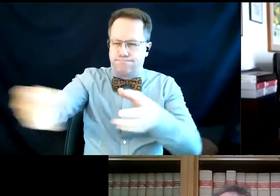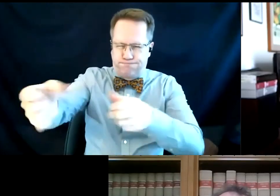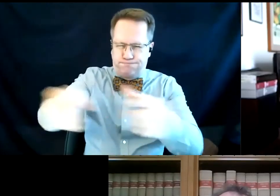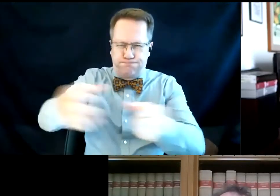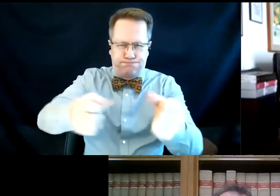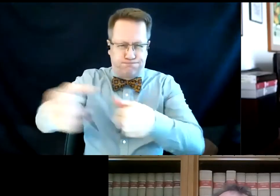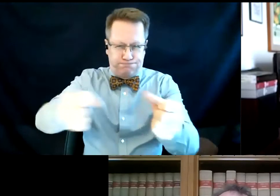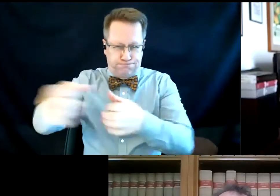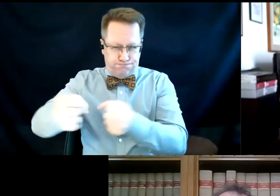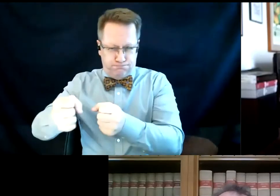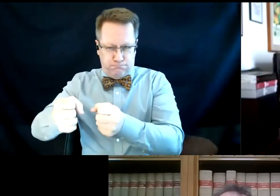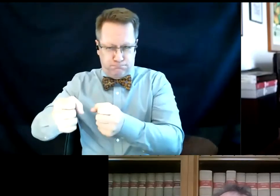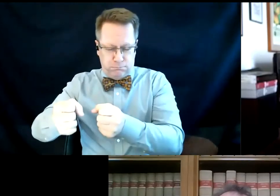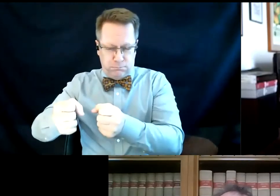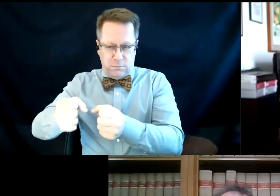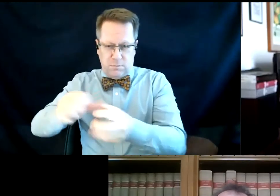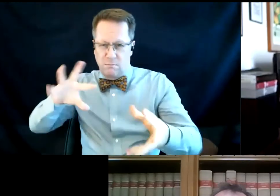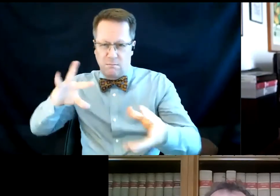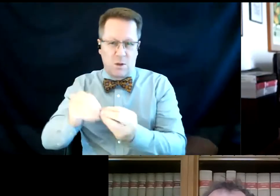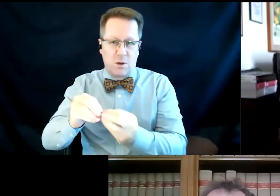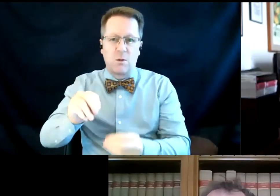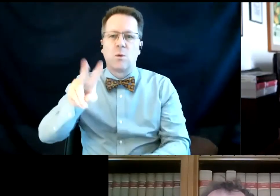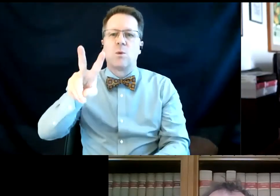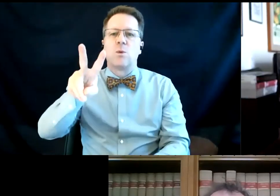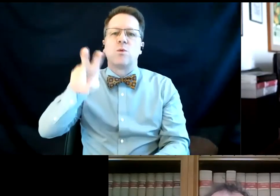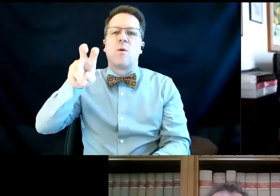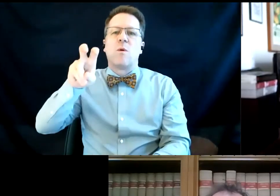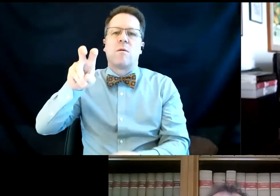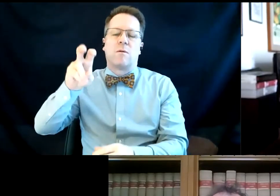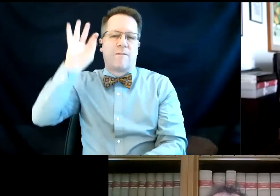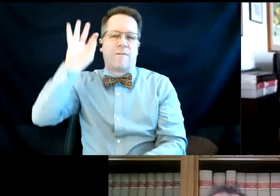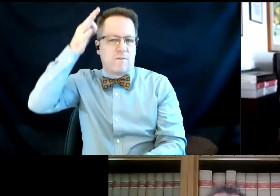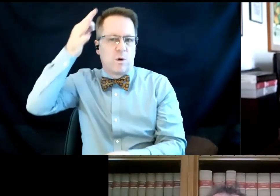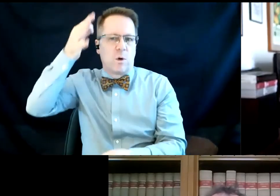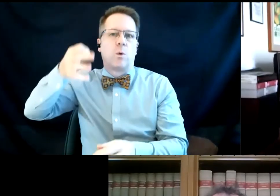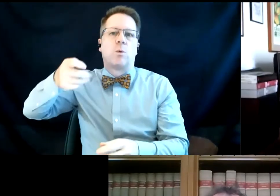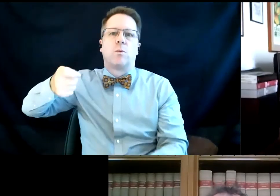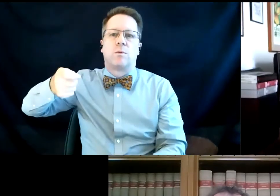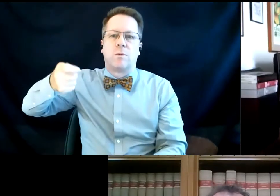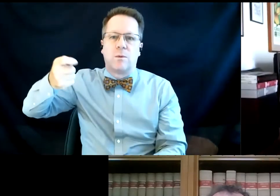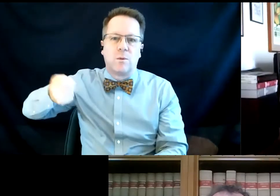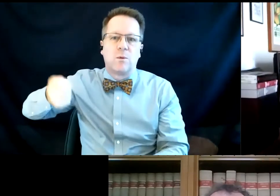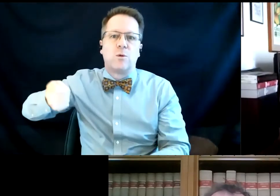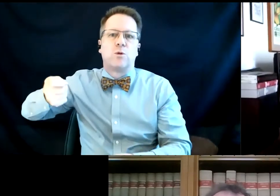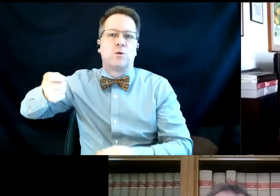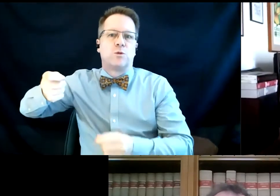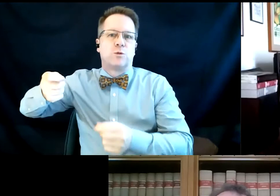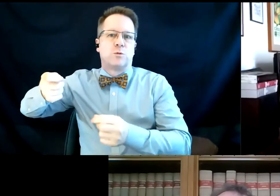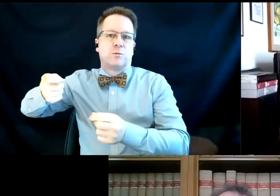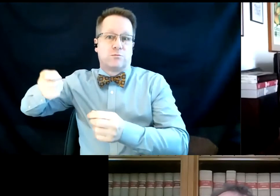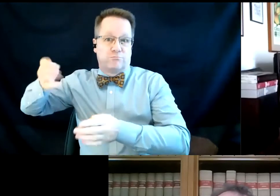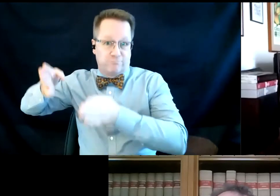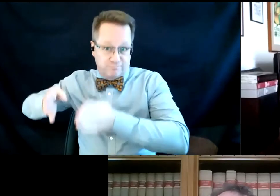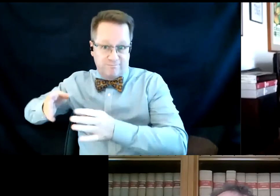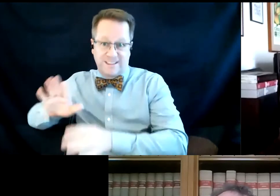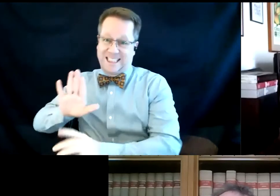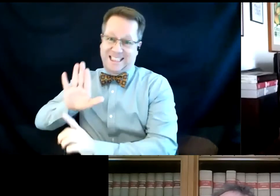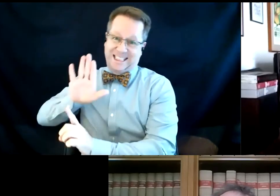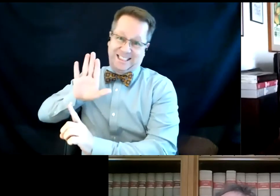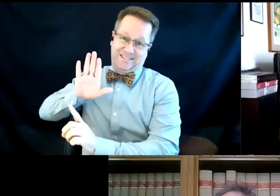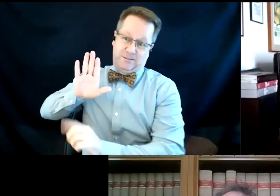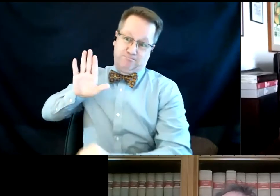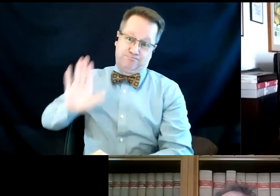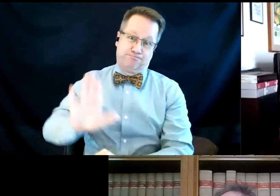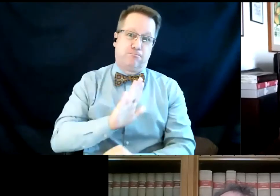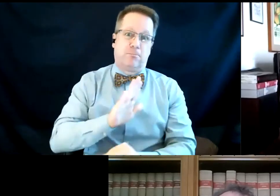federal court judges, 1/3 of the Court of Appeals judges across the country